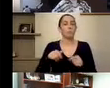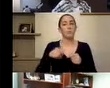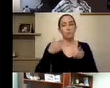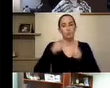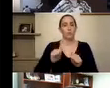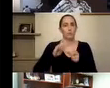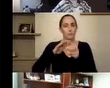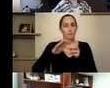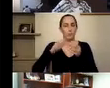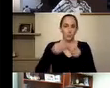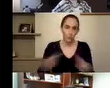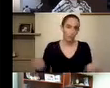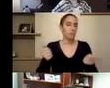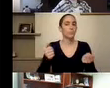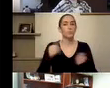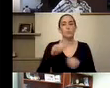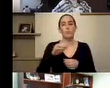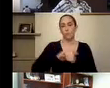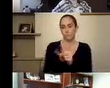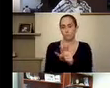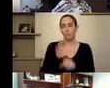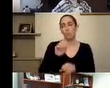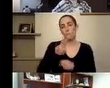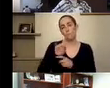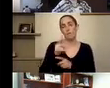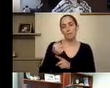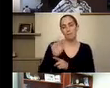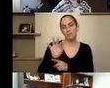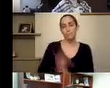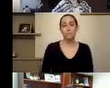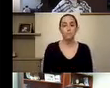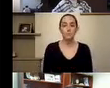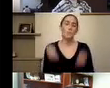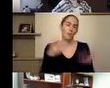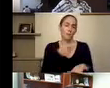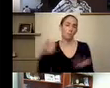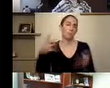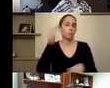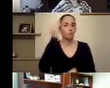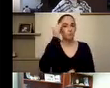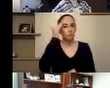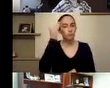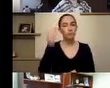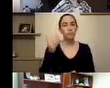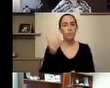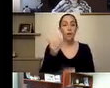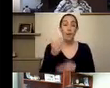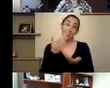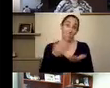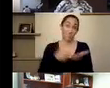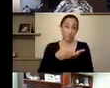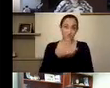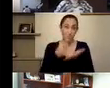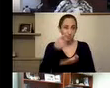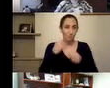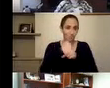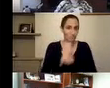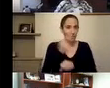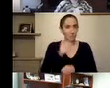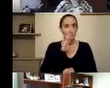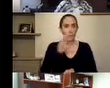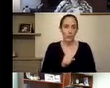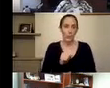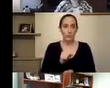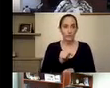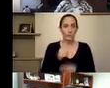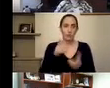pandemic. So as many of you know, and some of this data is actually a little bit outdated, the pandemic